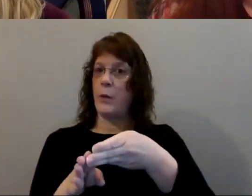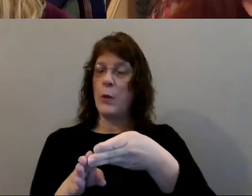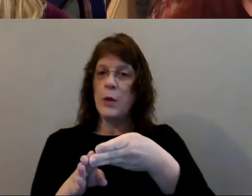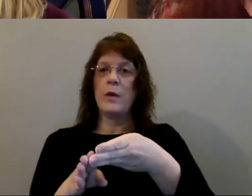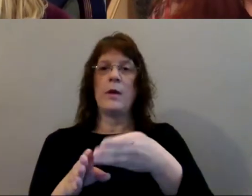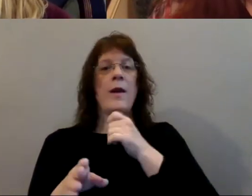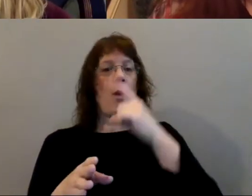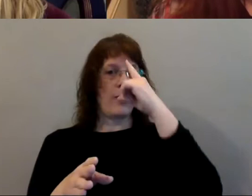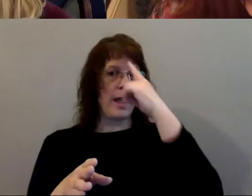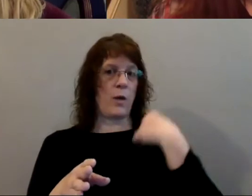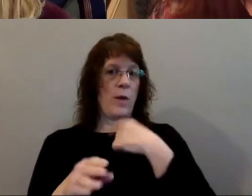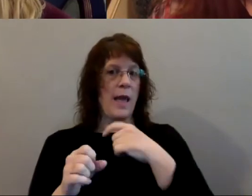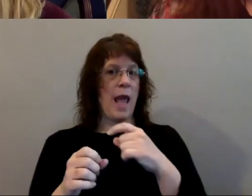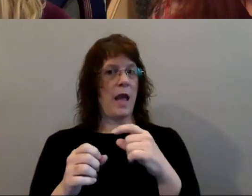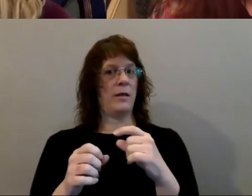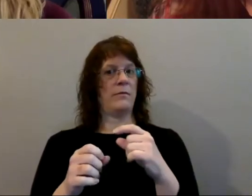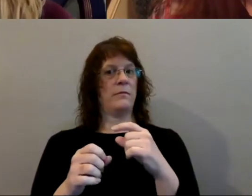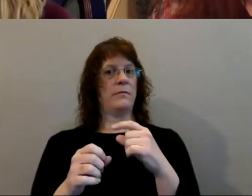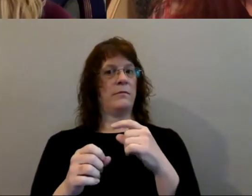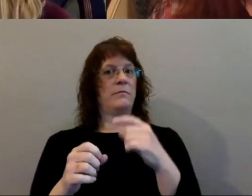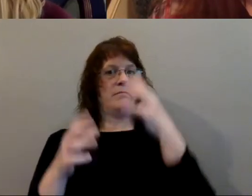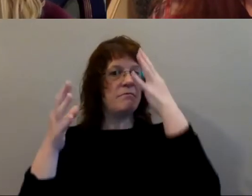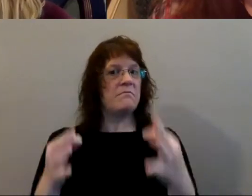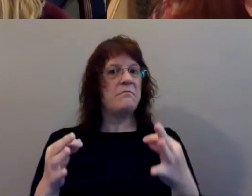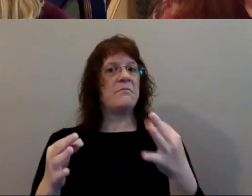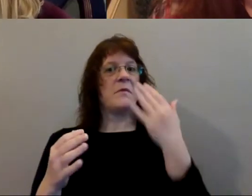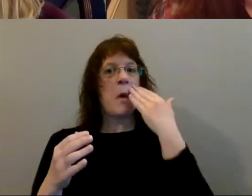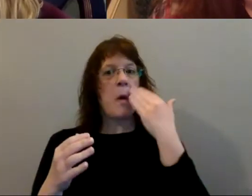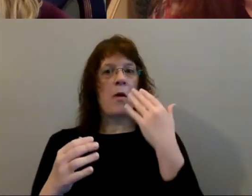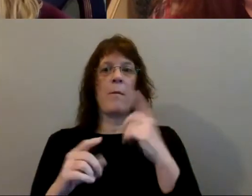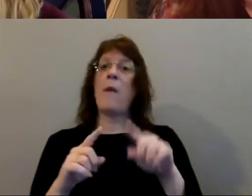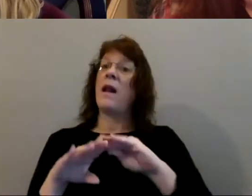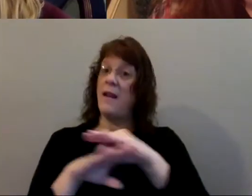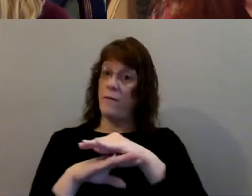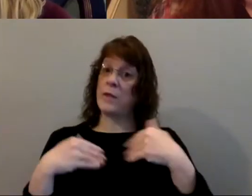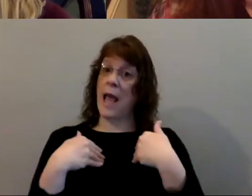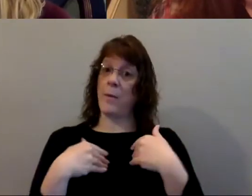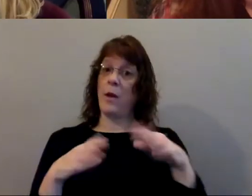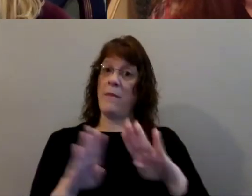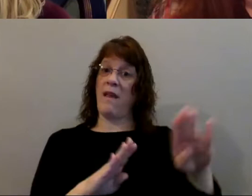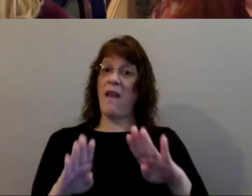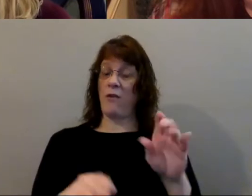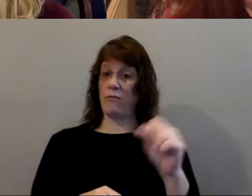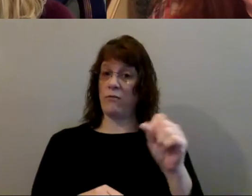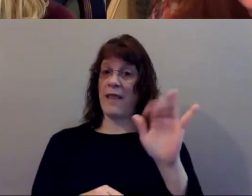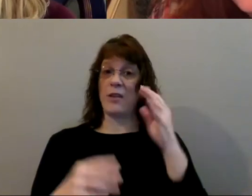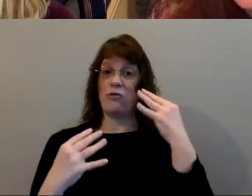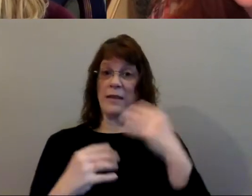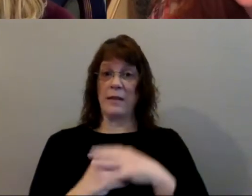at the point where we can say exactly what's happening, but it does influence animal behavior just to have that plastic around, and that's crazy.